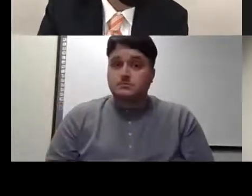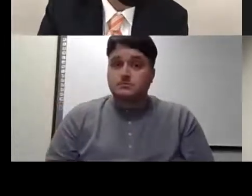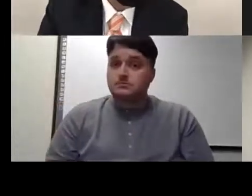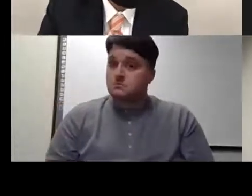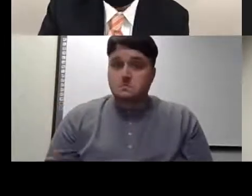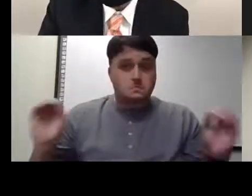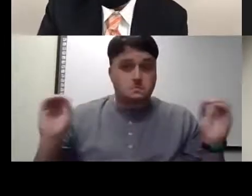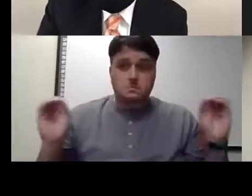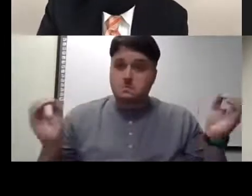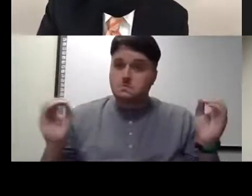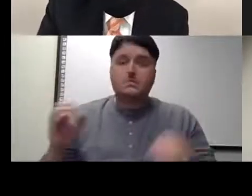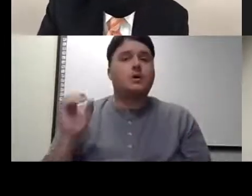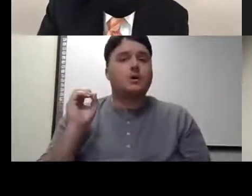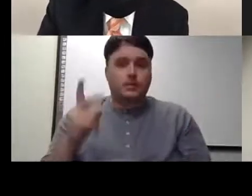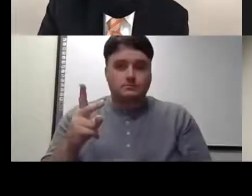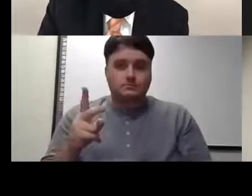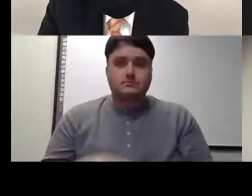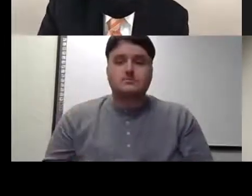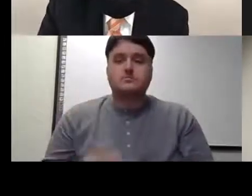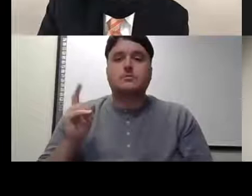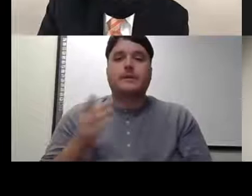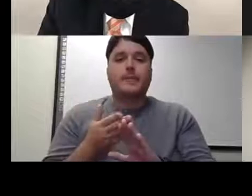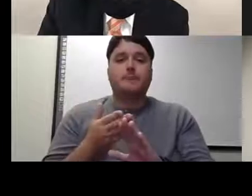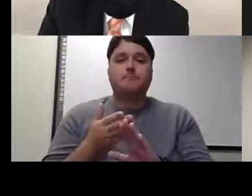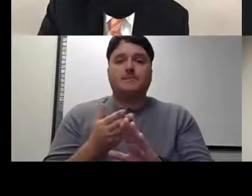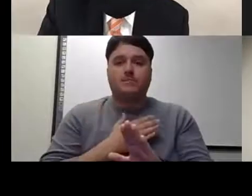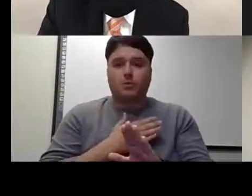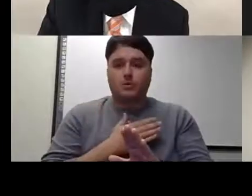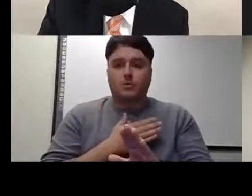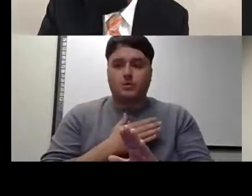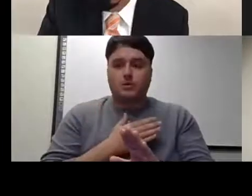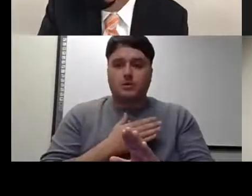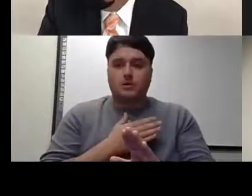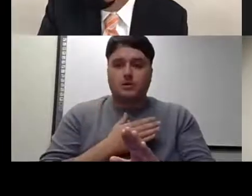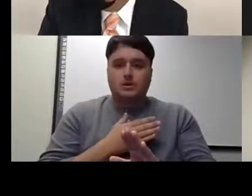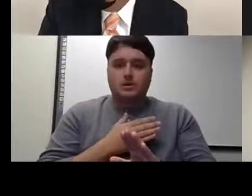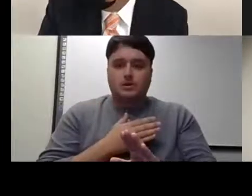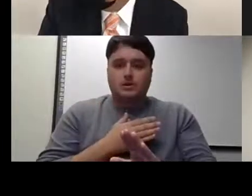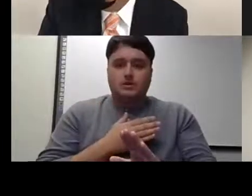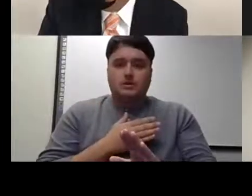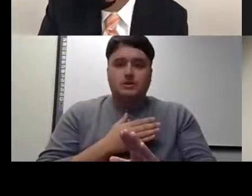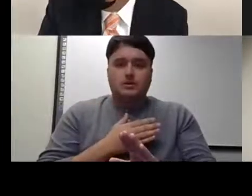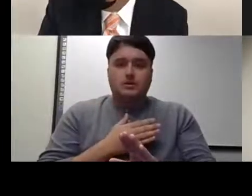No? Okay. Before the